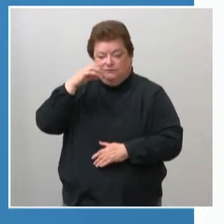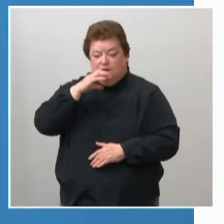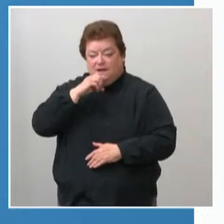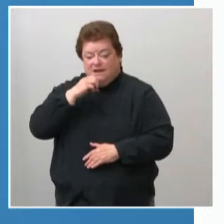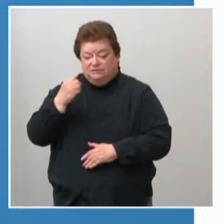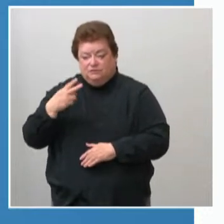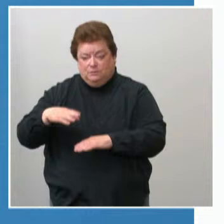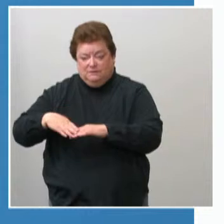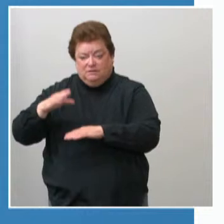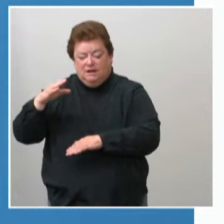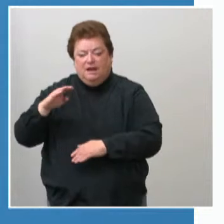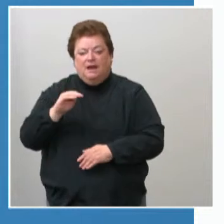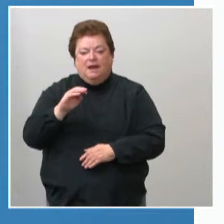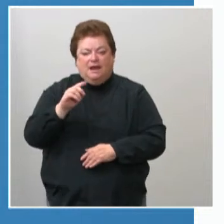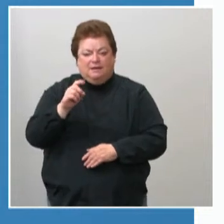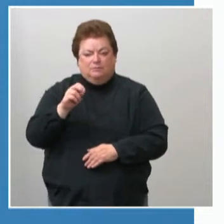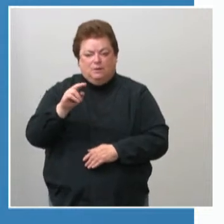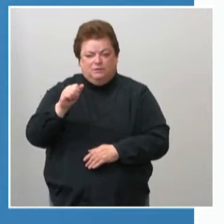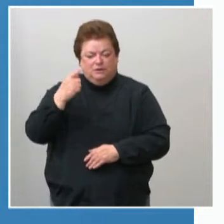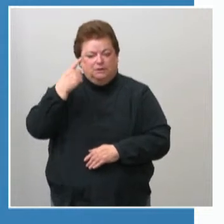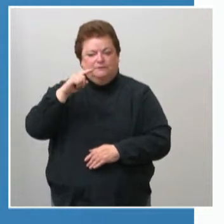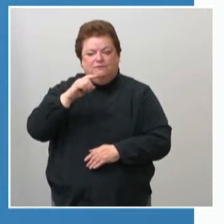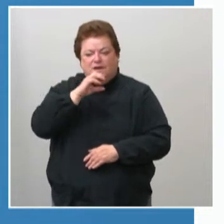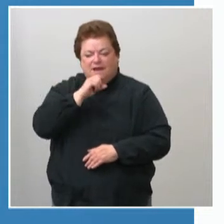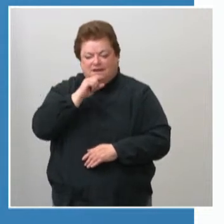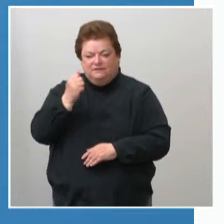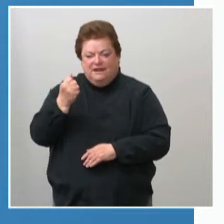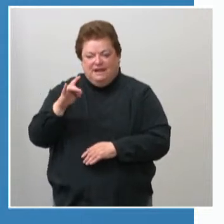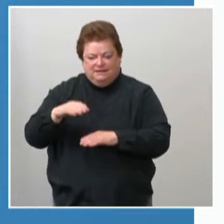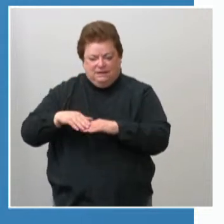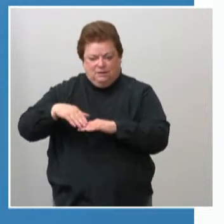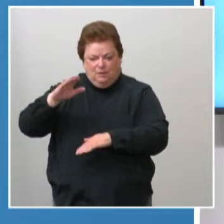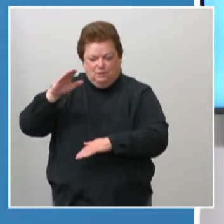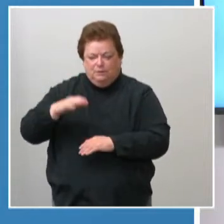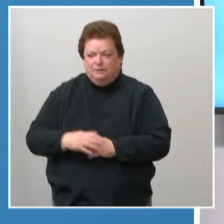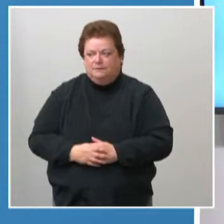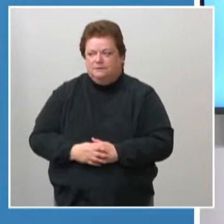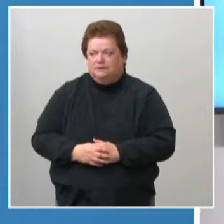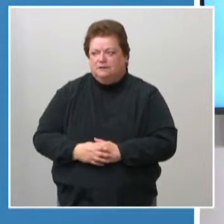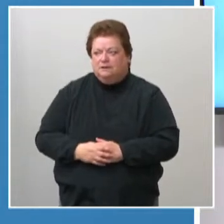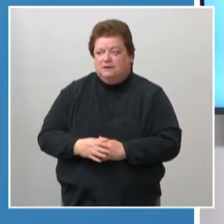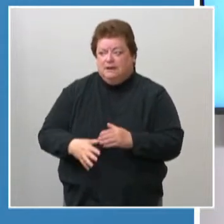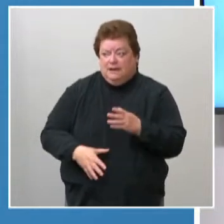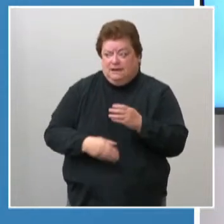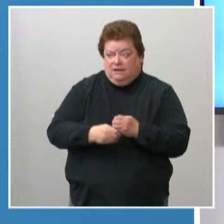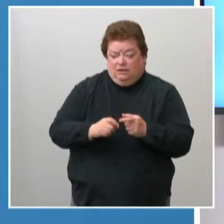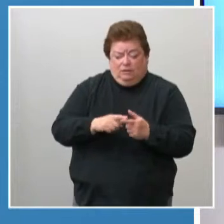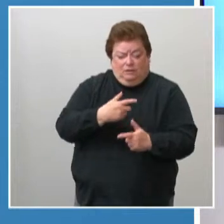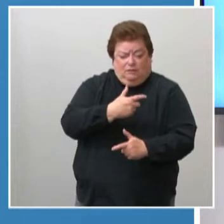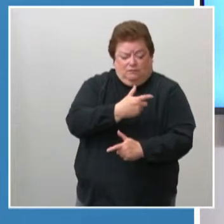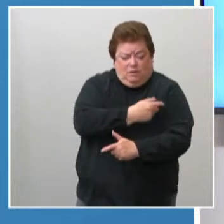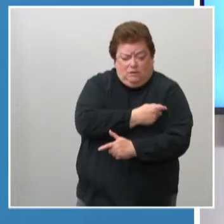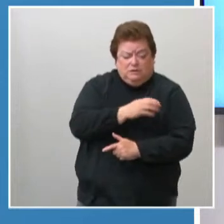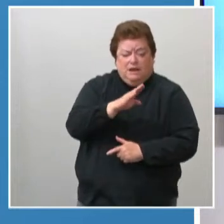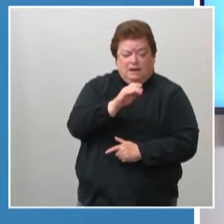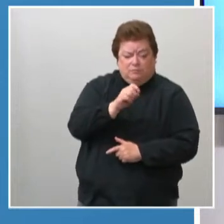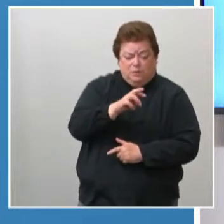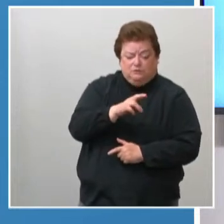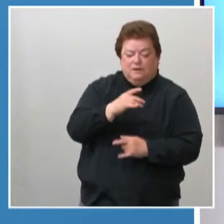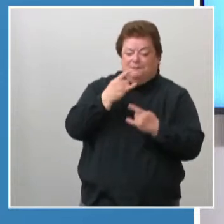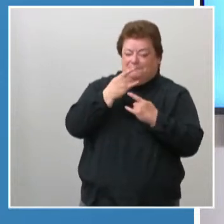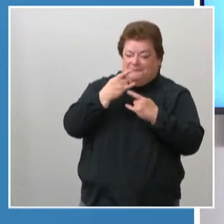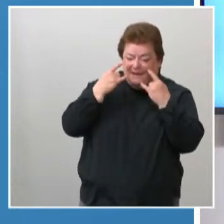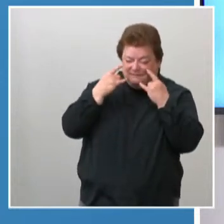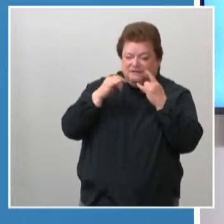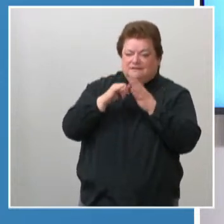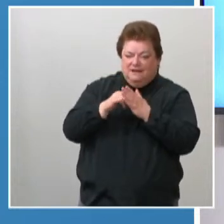and Moderna booster doses for 18 and older. In addition to vaccination and boosting, masking is part